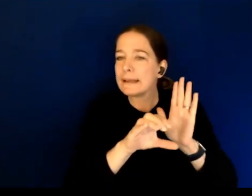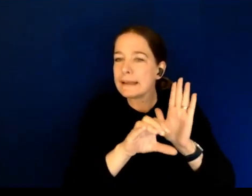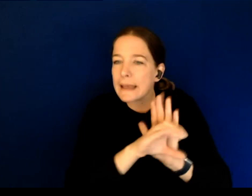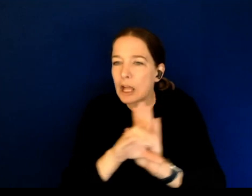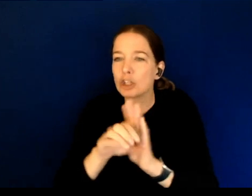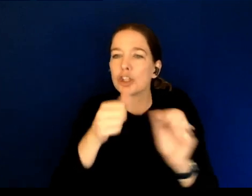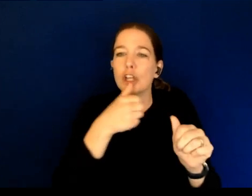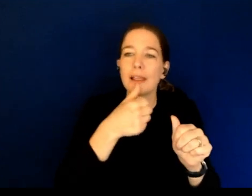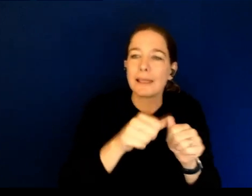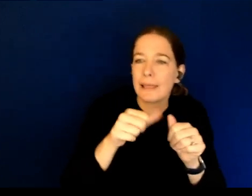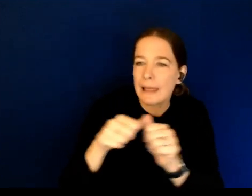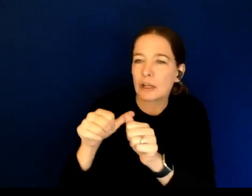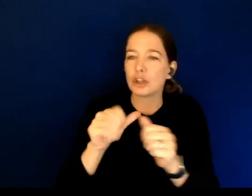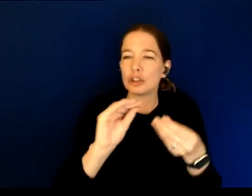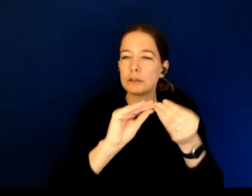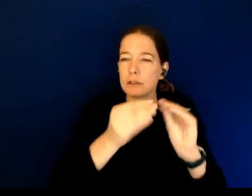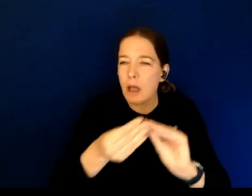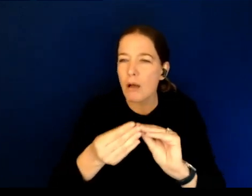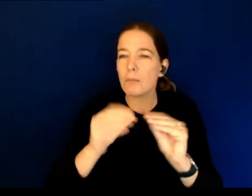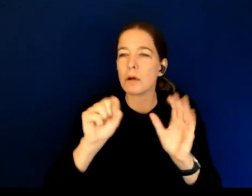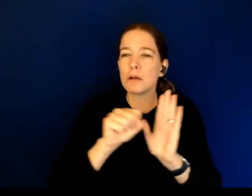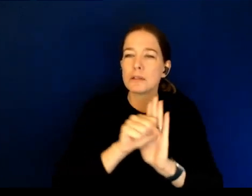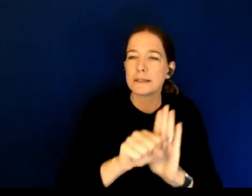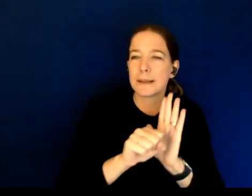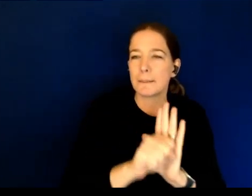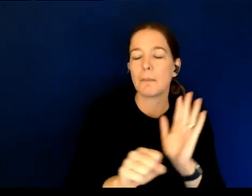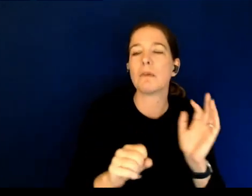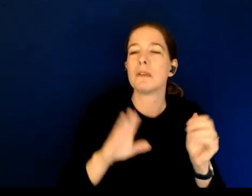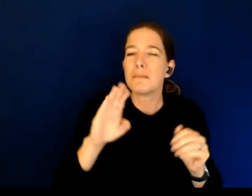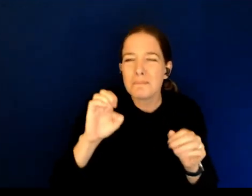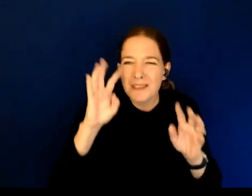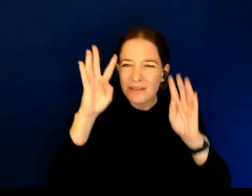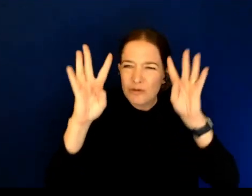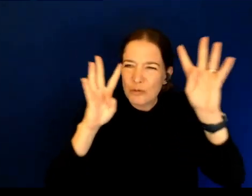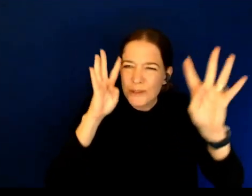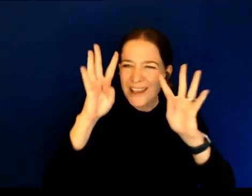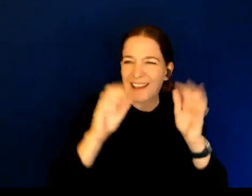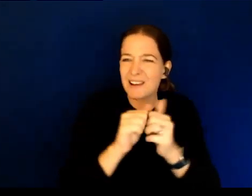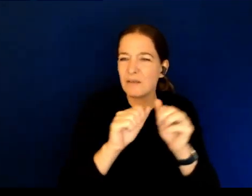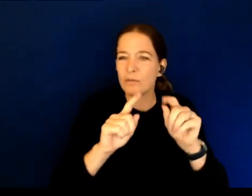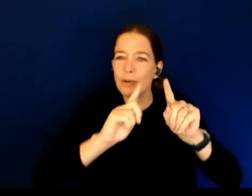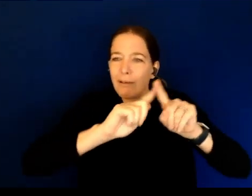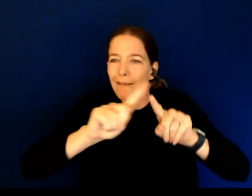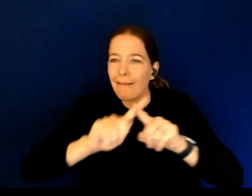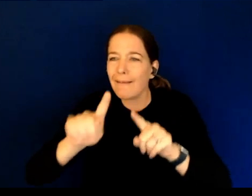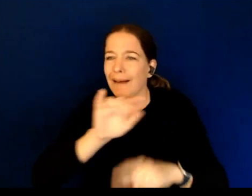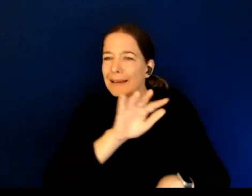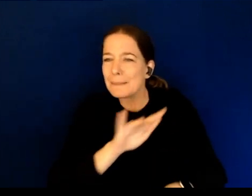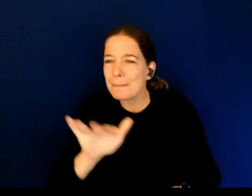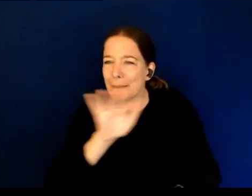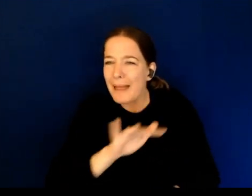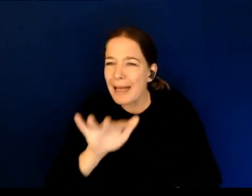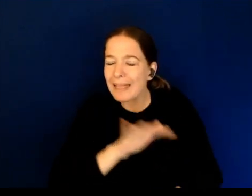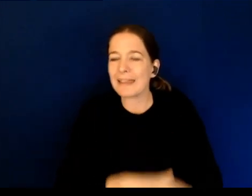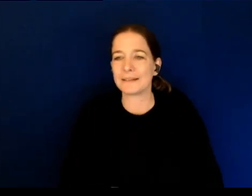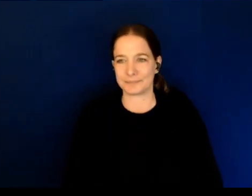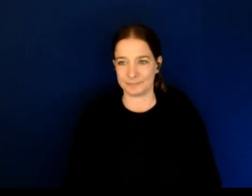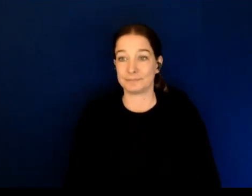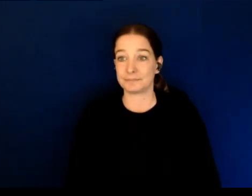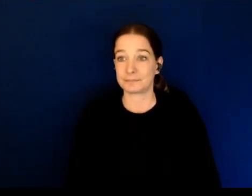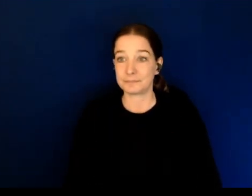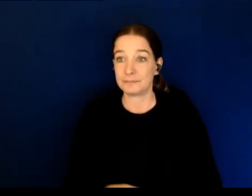symbols. Get creative with the spelling and add numbers and symbols.